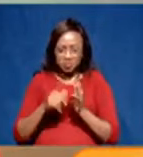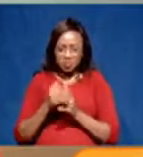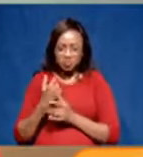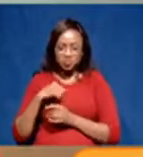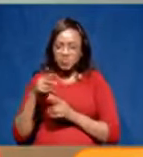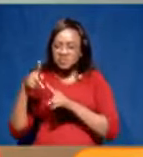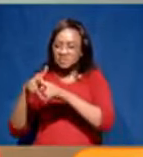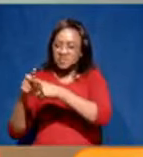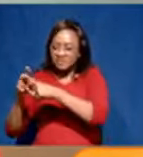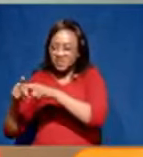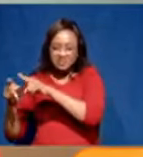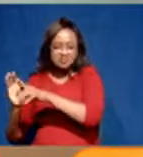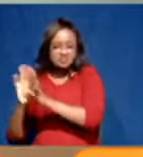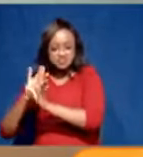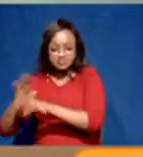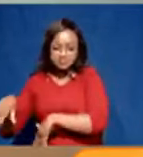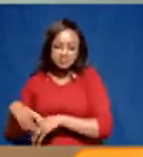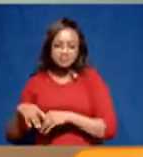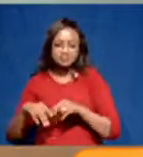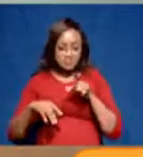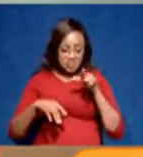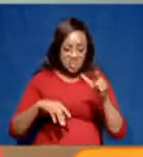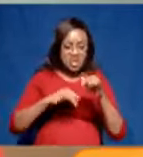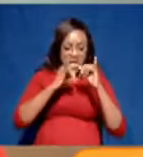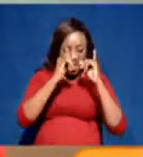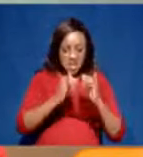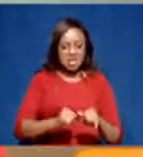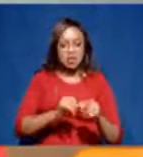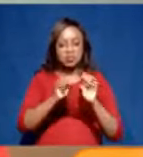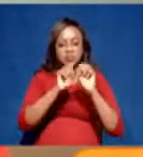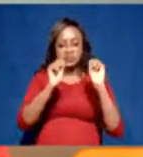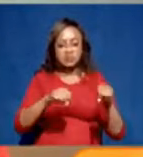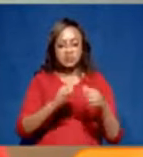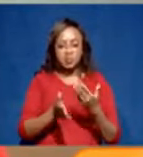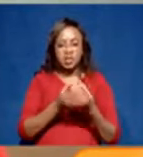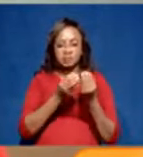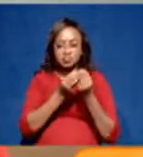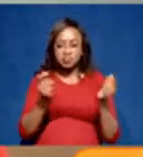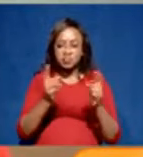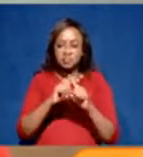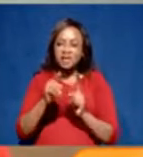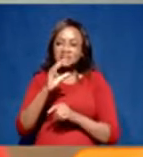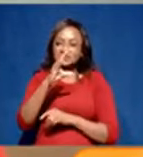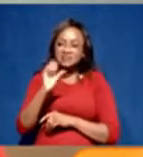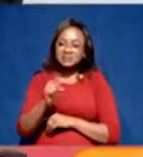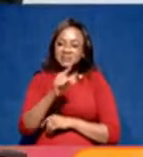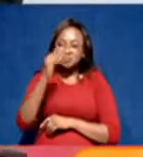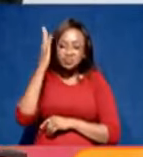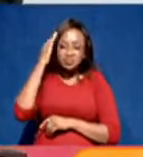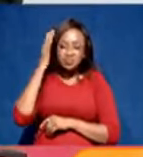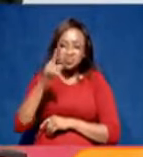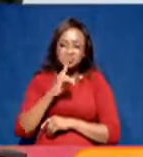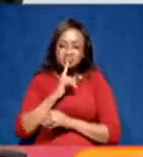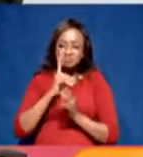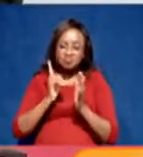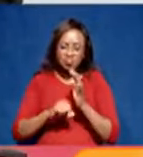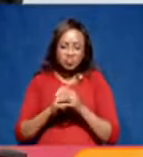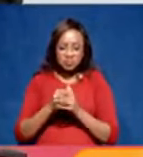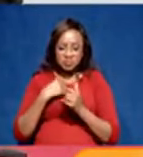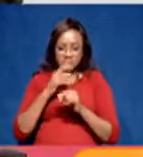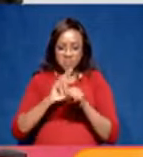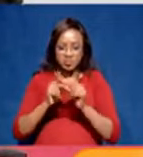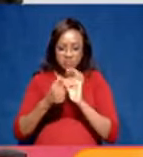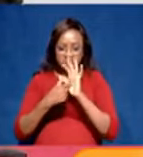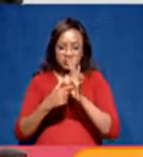Why don't we just get a new thing that speaks into that we want to do? You know what you're saying, CS, and let me use the illustration of